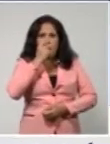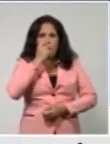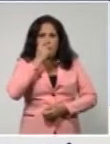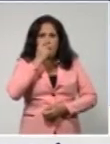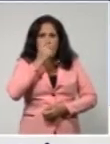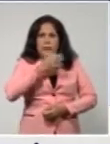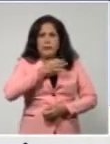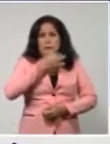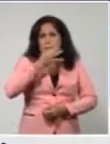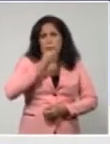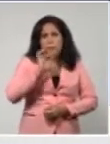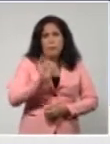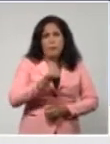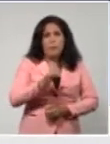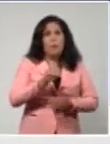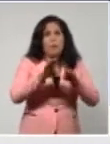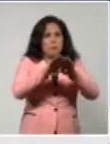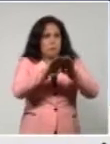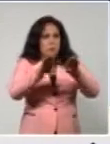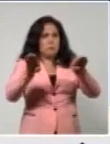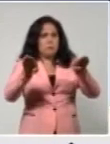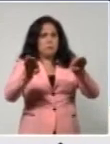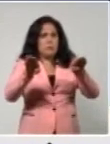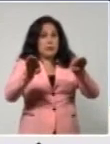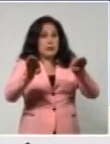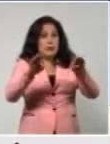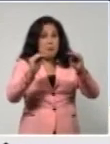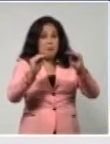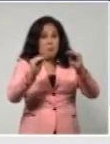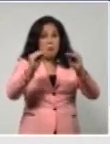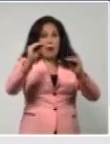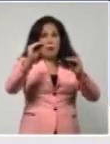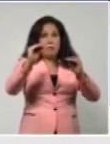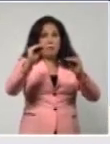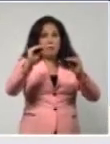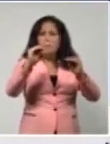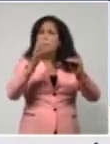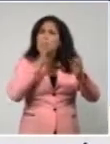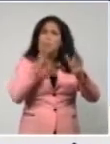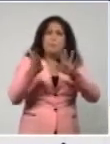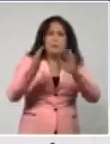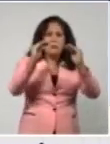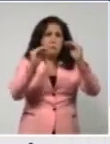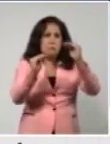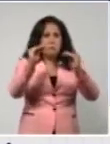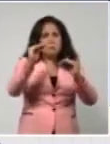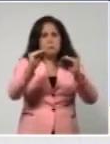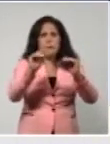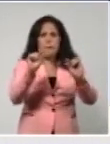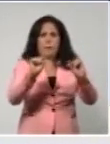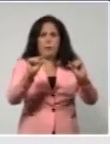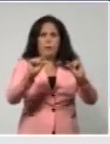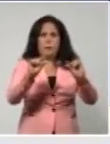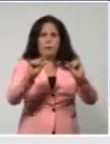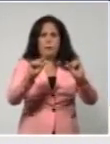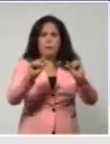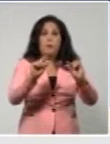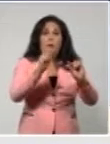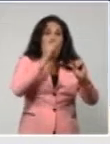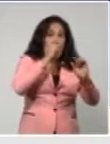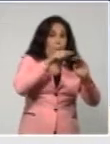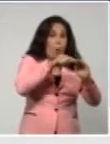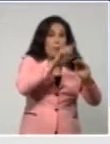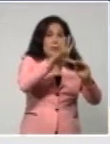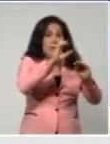4.66% of all diagnosed cases. Out of the two sexes, more men have contracted the